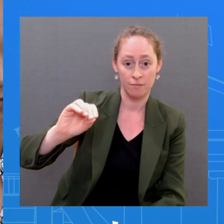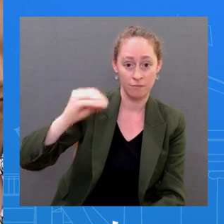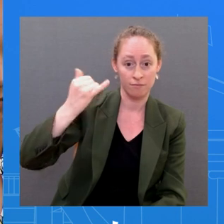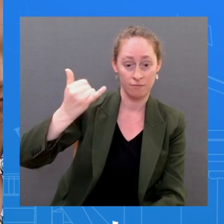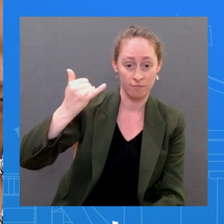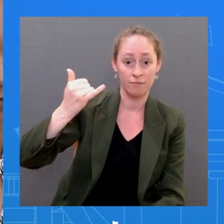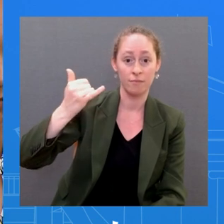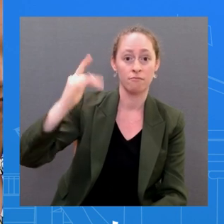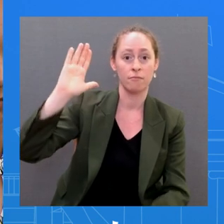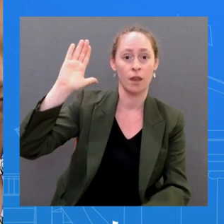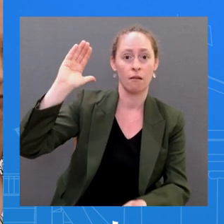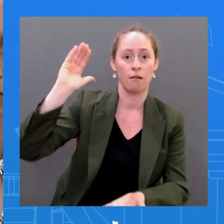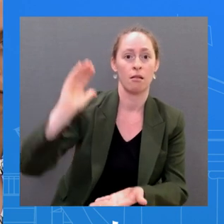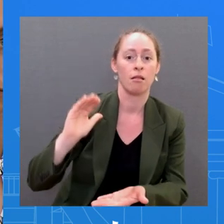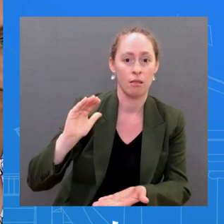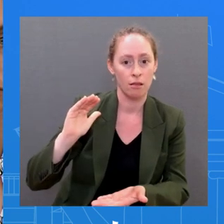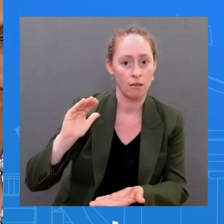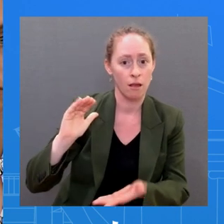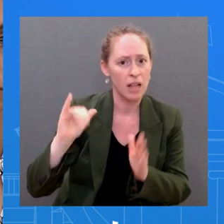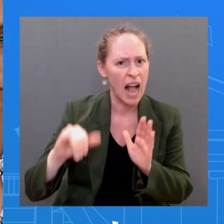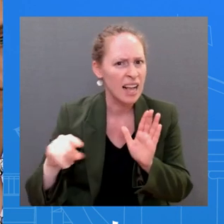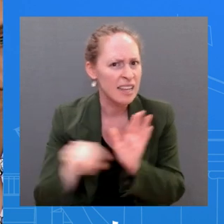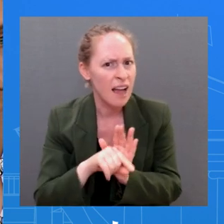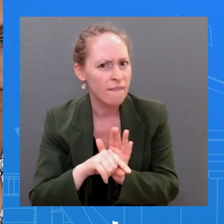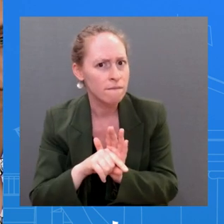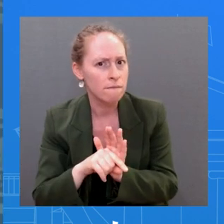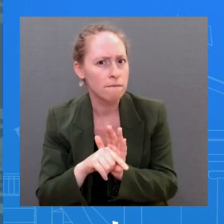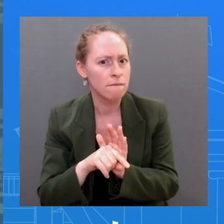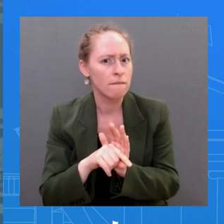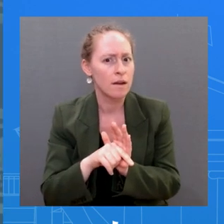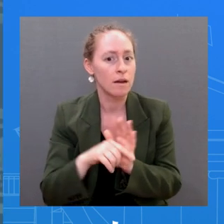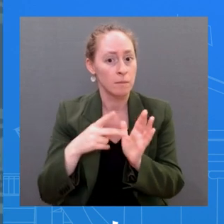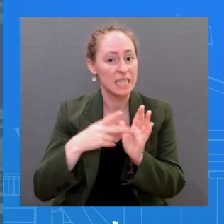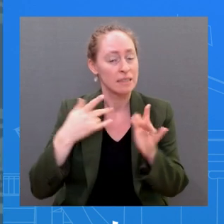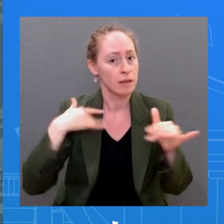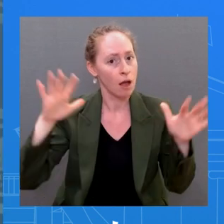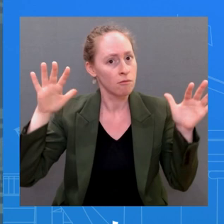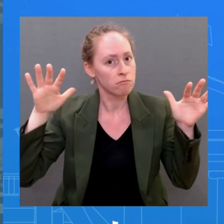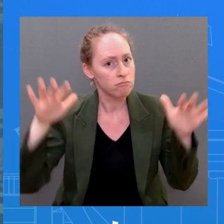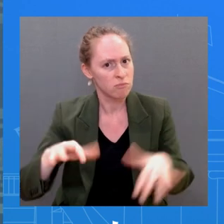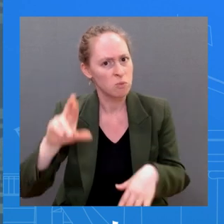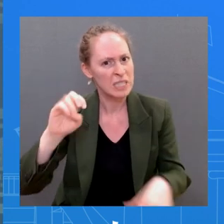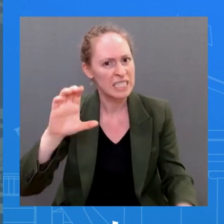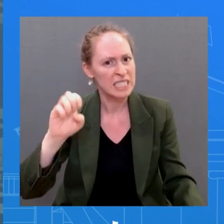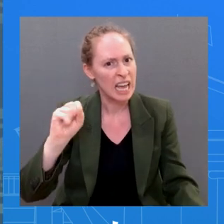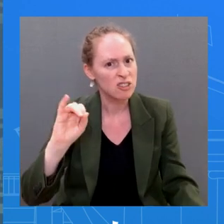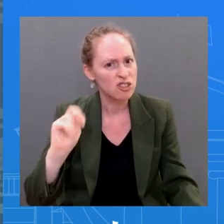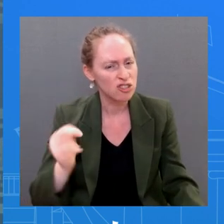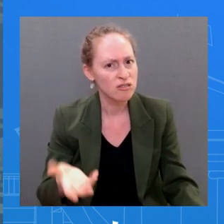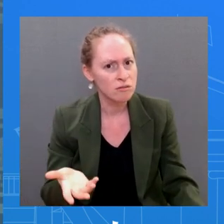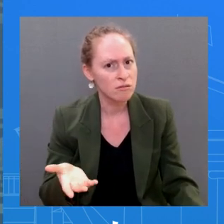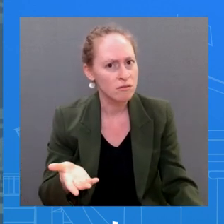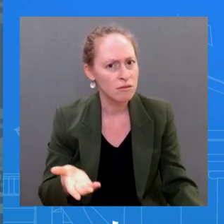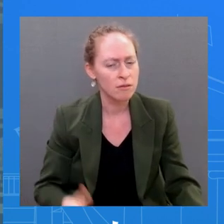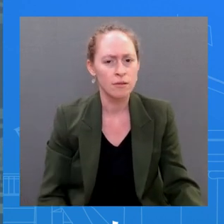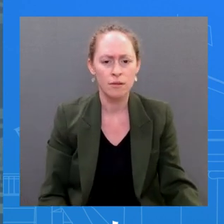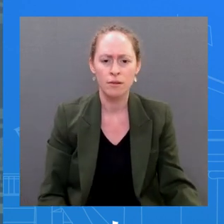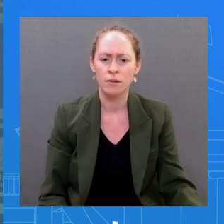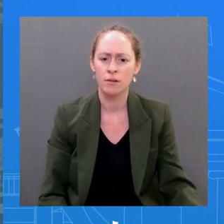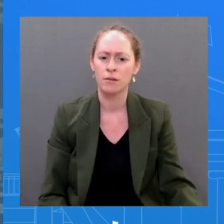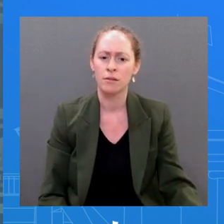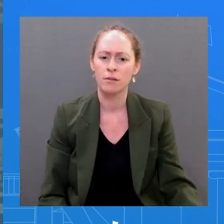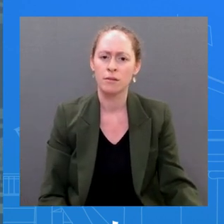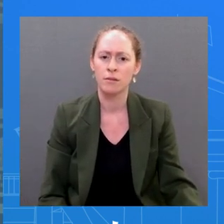is a recession. So are we there, and how close? Look, the way that we see it is we have the right tools. And we are in a